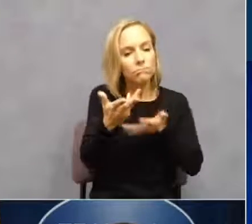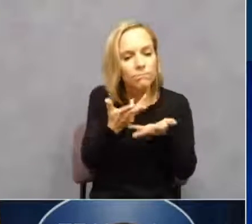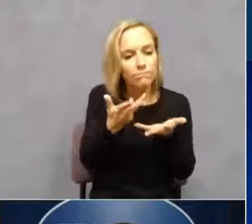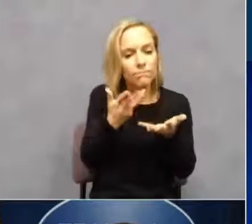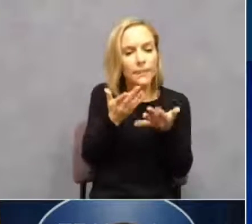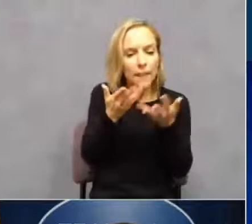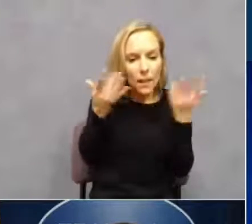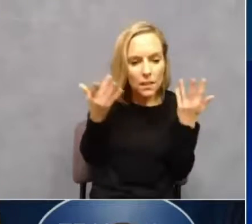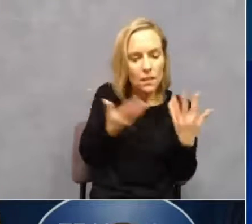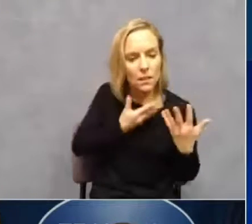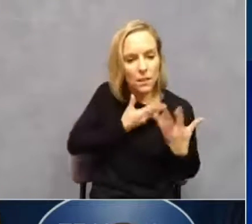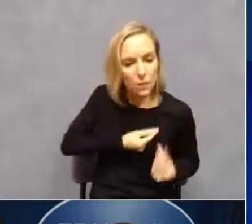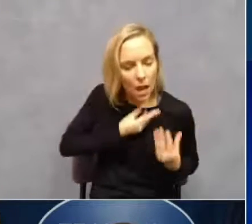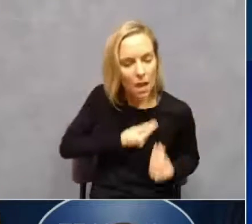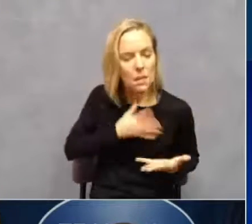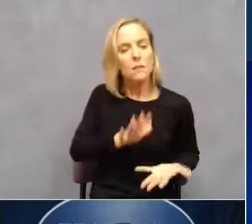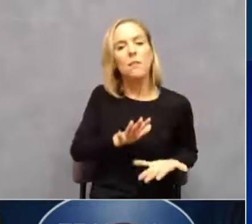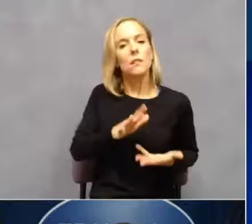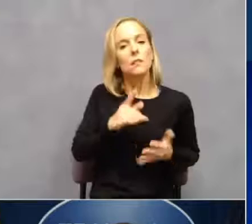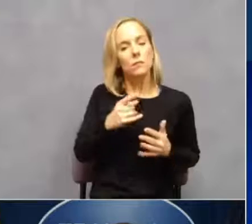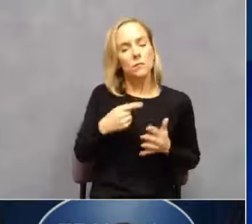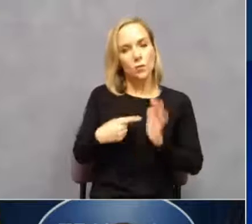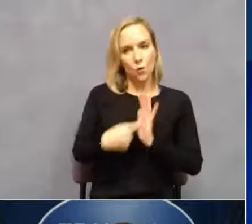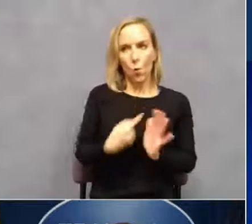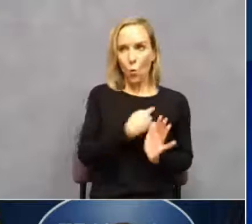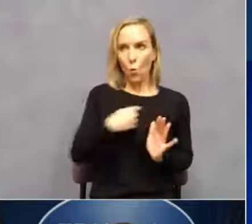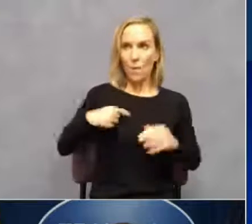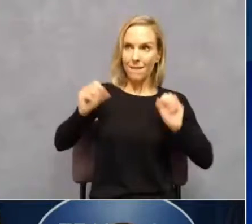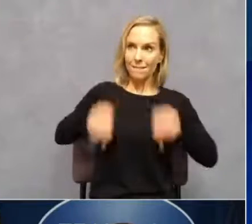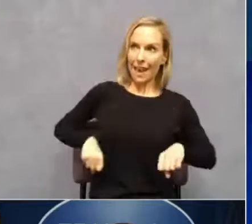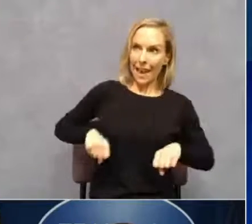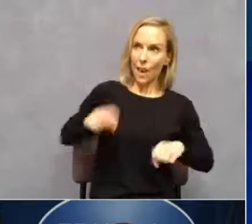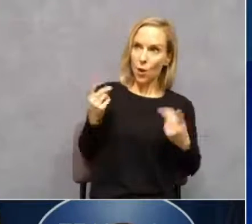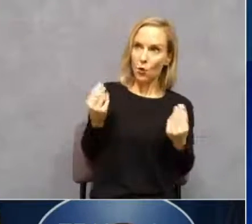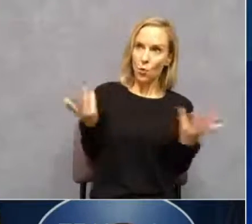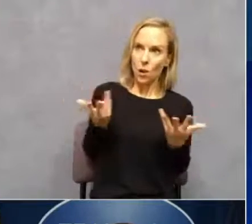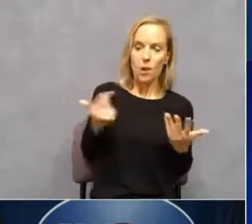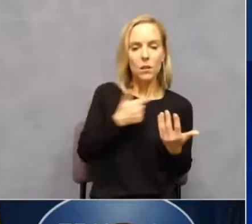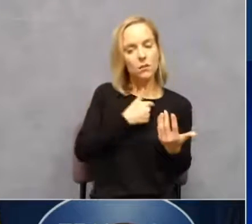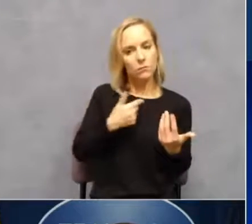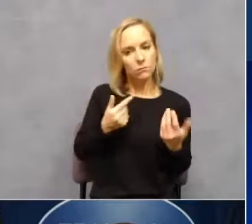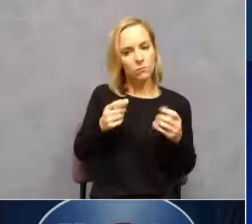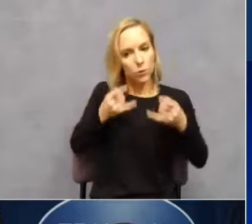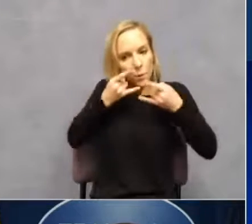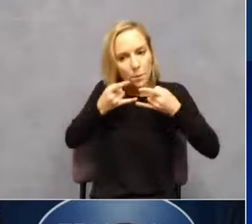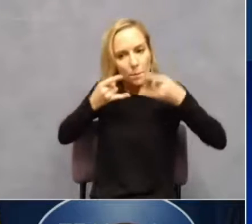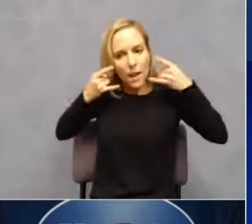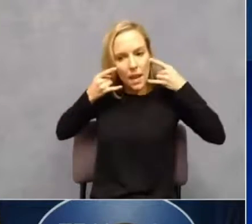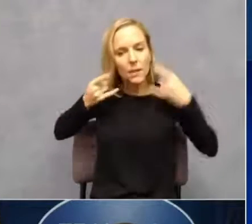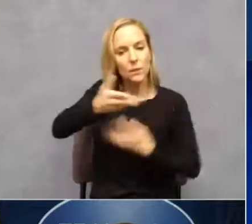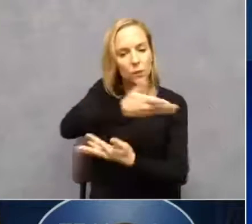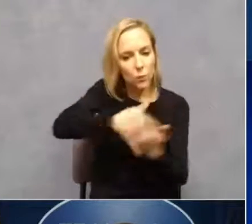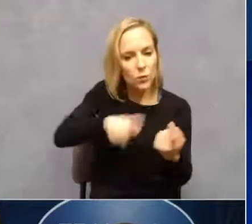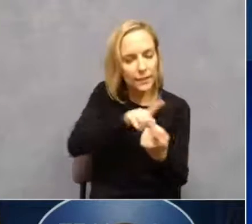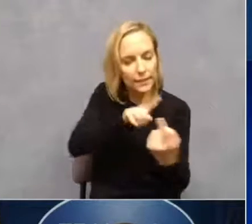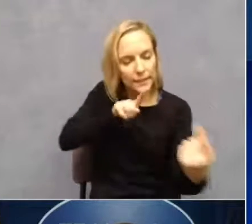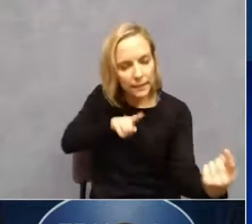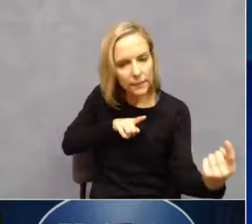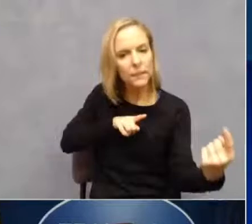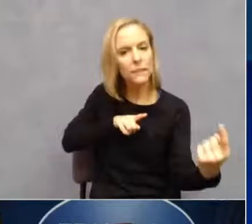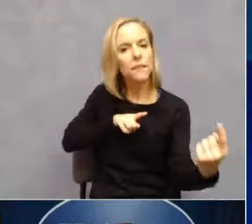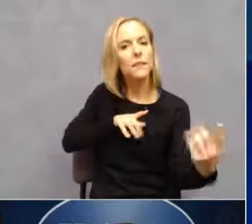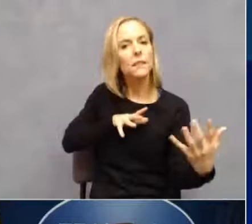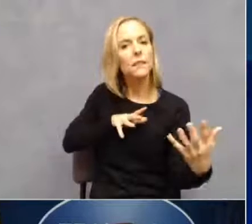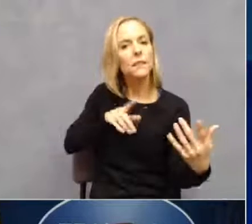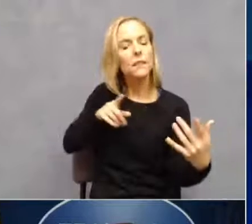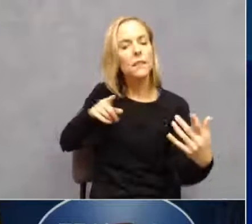one thing that we can do, and that's wearing the mask, social distance. Let's pull